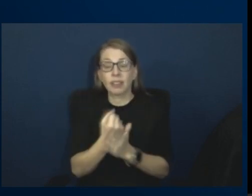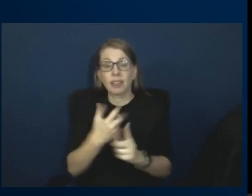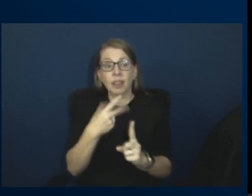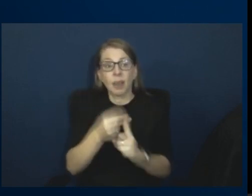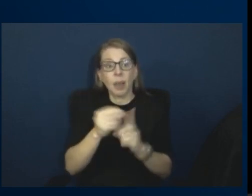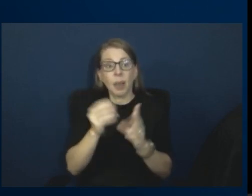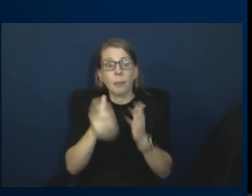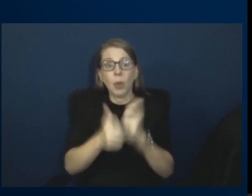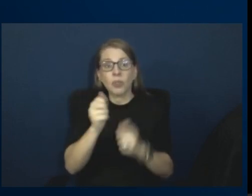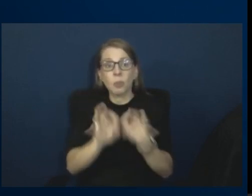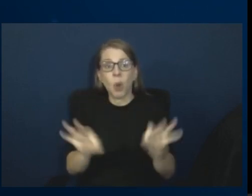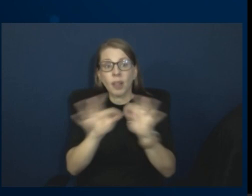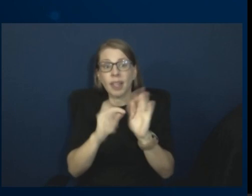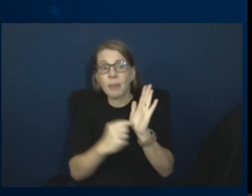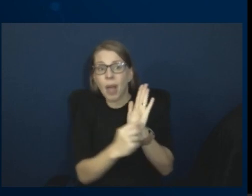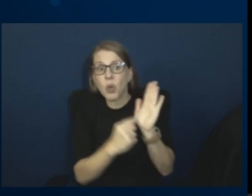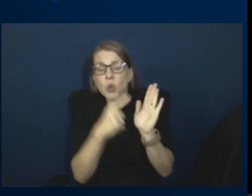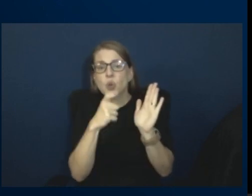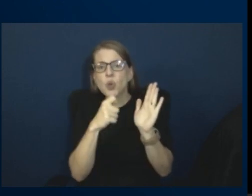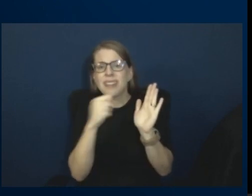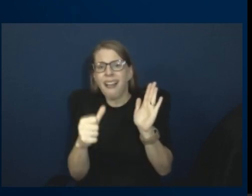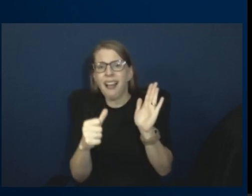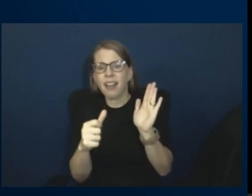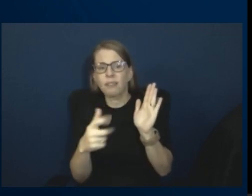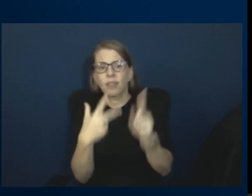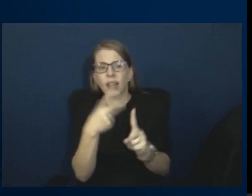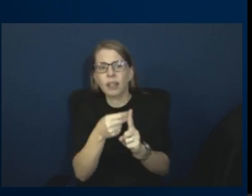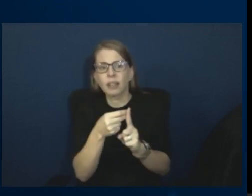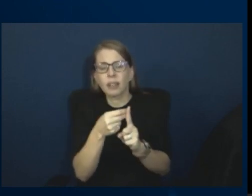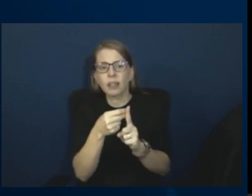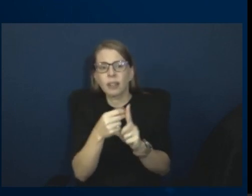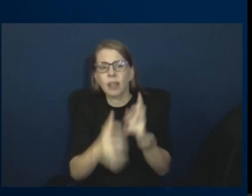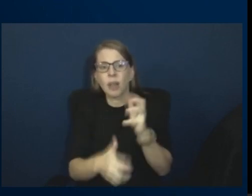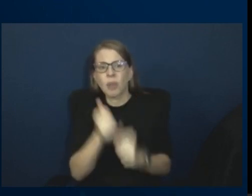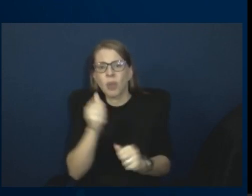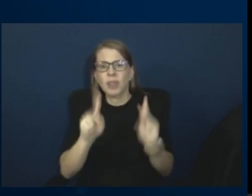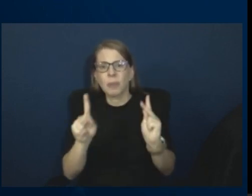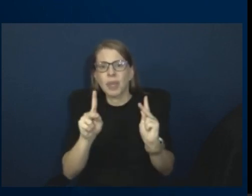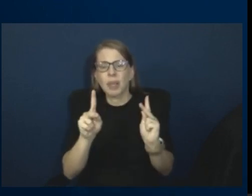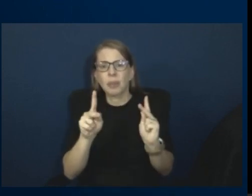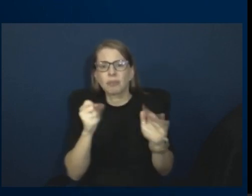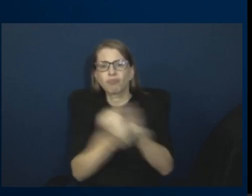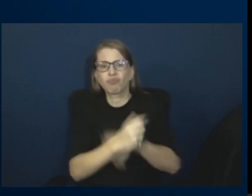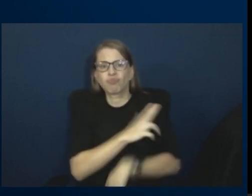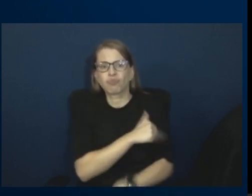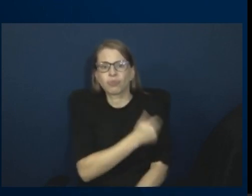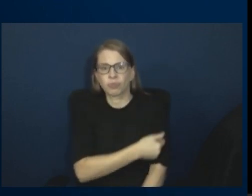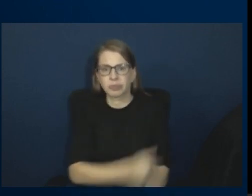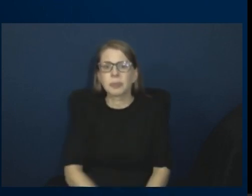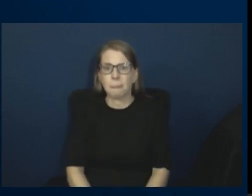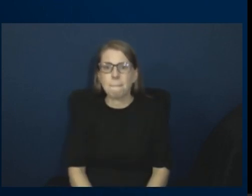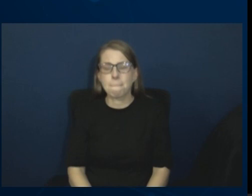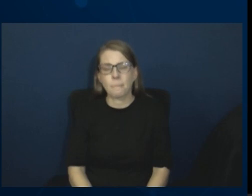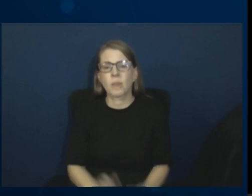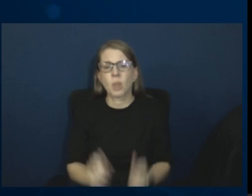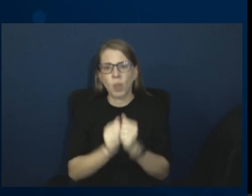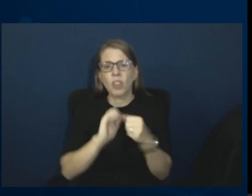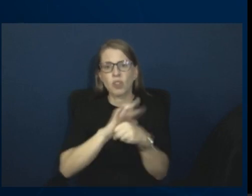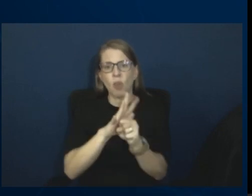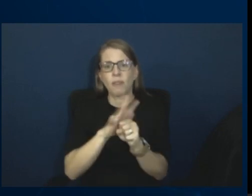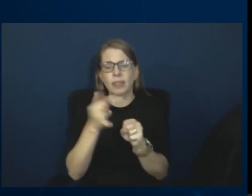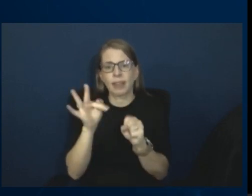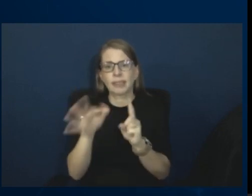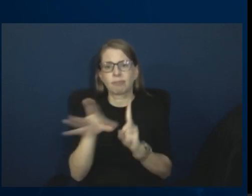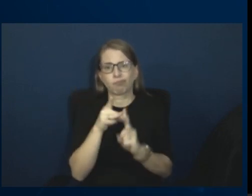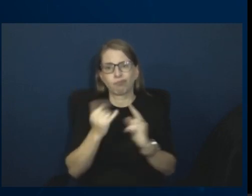it shows who didn't get vaccinated, and that is the vast majority of those people that are hospitalized with COVID-19 right